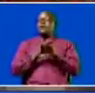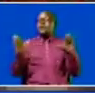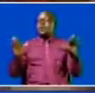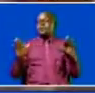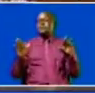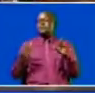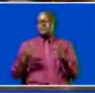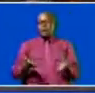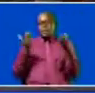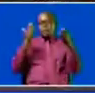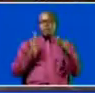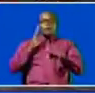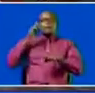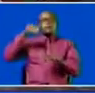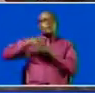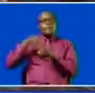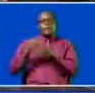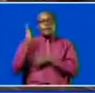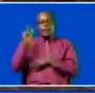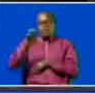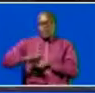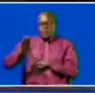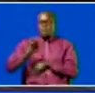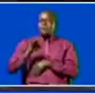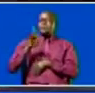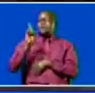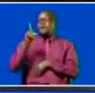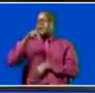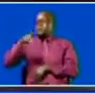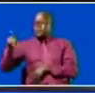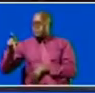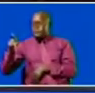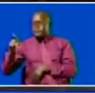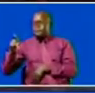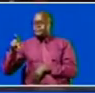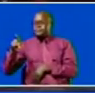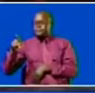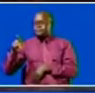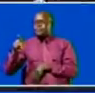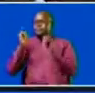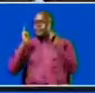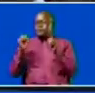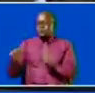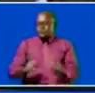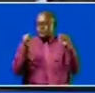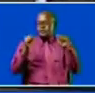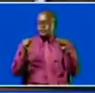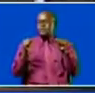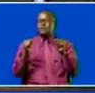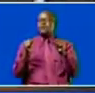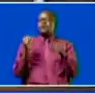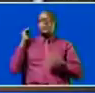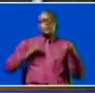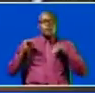doubt intensify within legal circles on Director of Public Prosecution Nurdin Haji's new strategy on graft